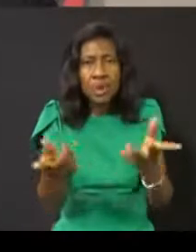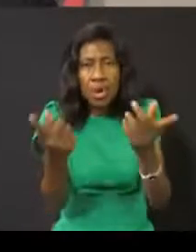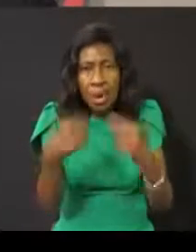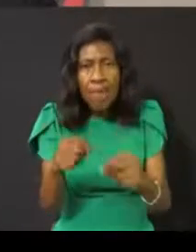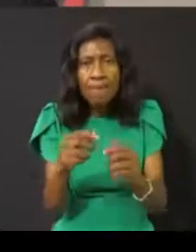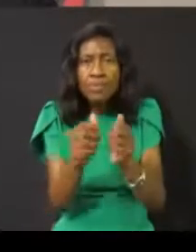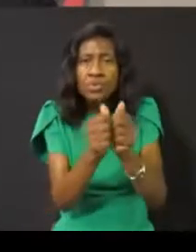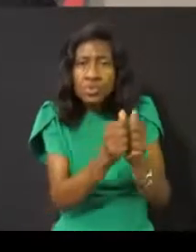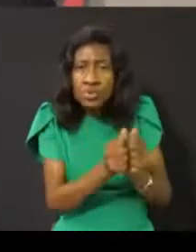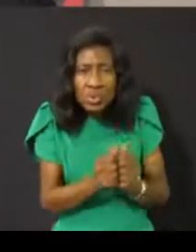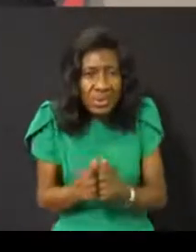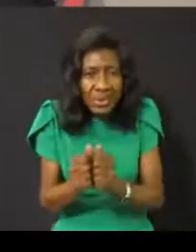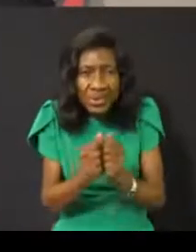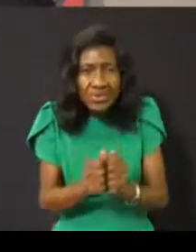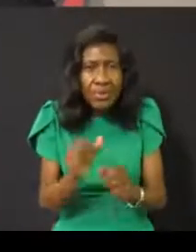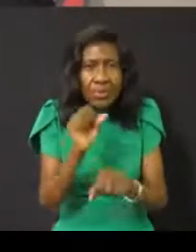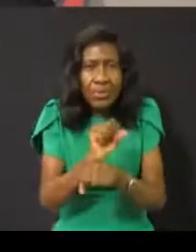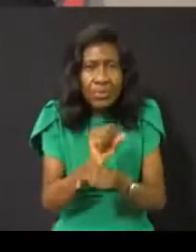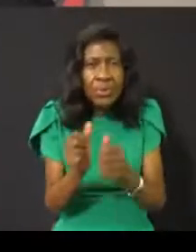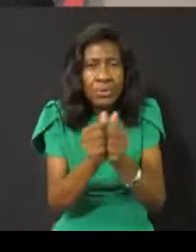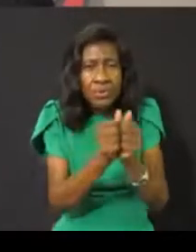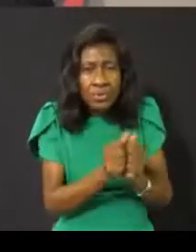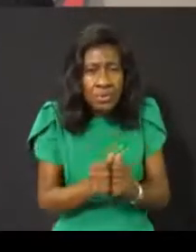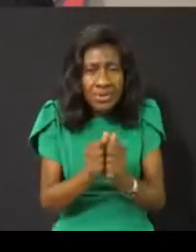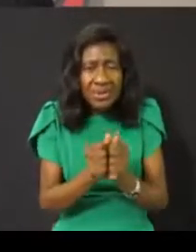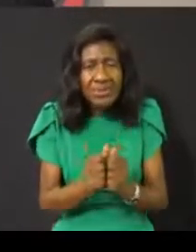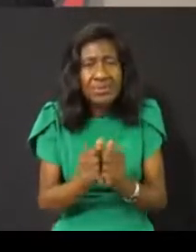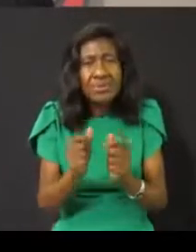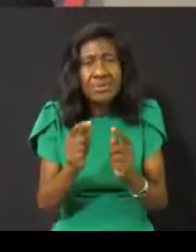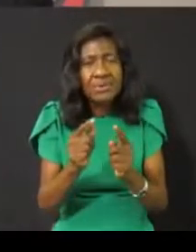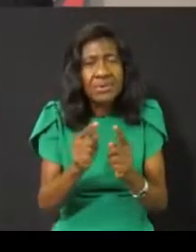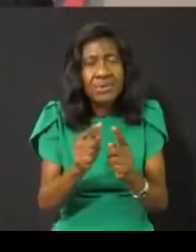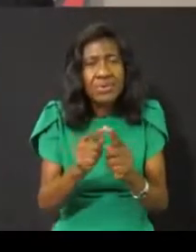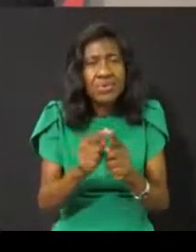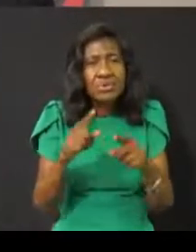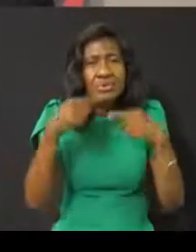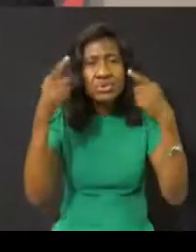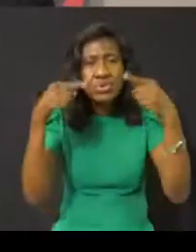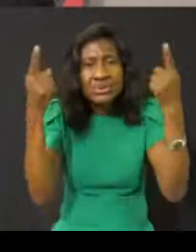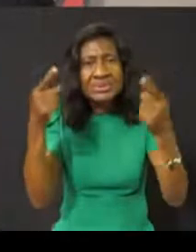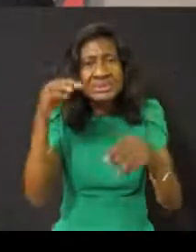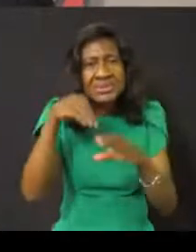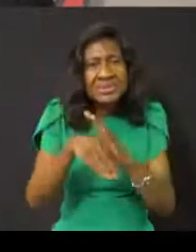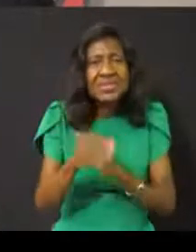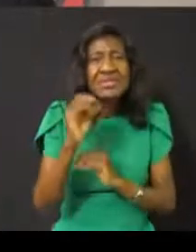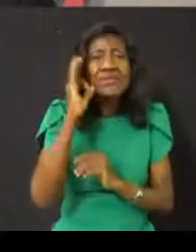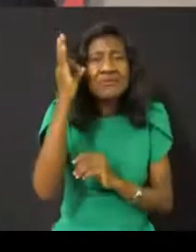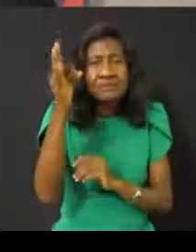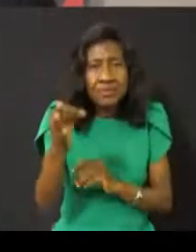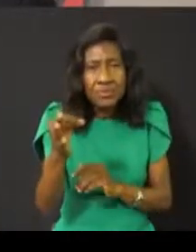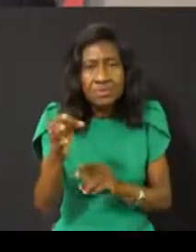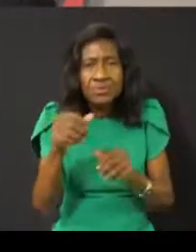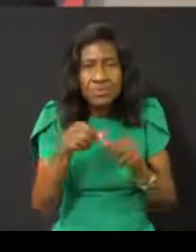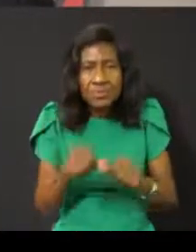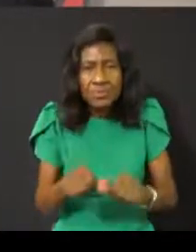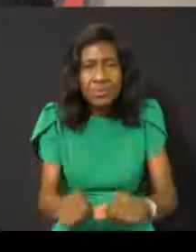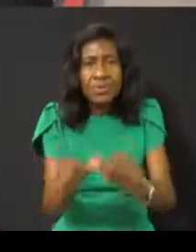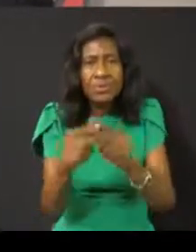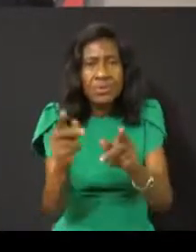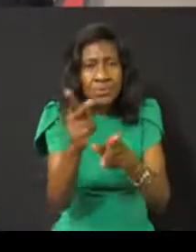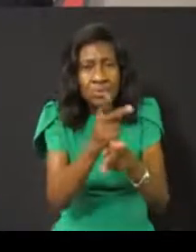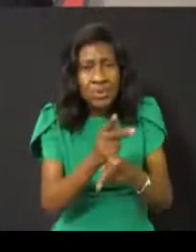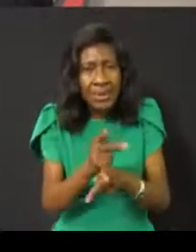to reinforce our commitment to going forward and succeeding, continuing to care about each